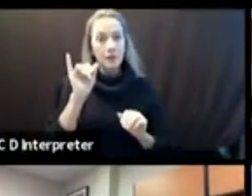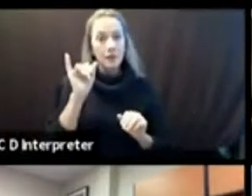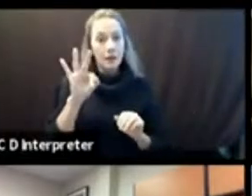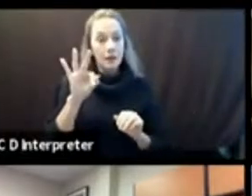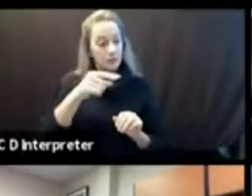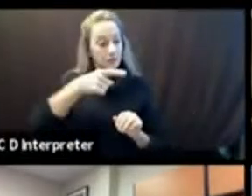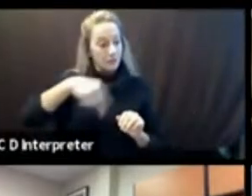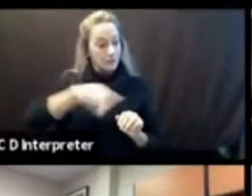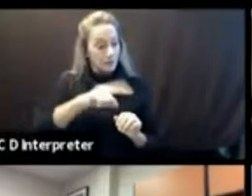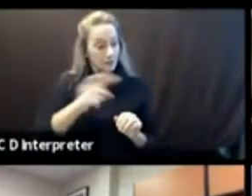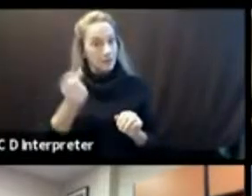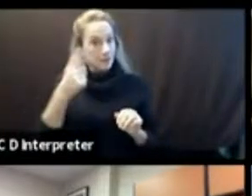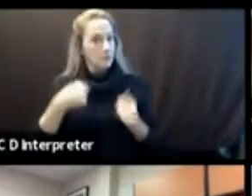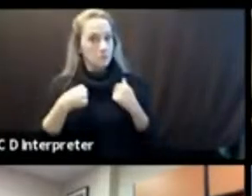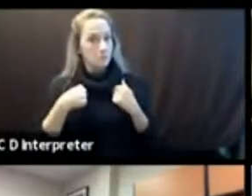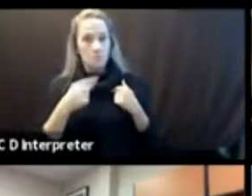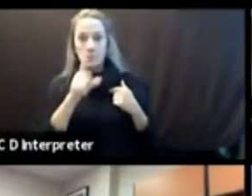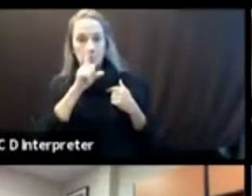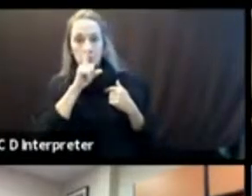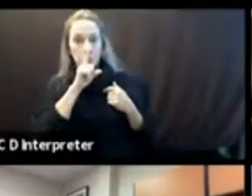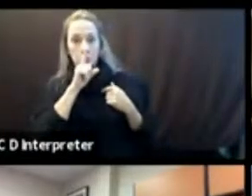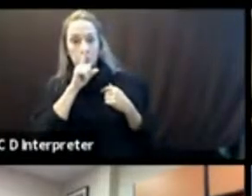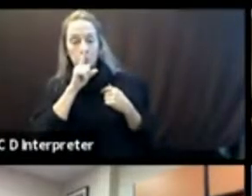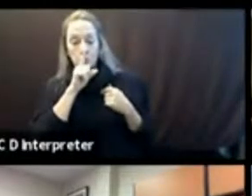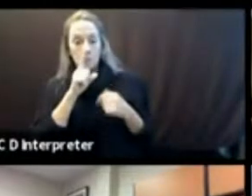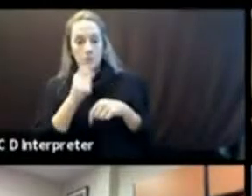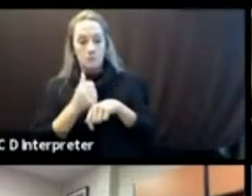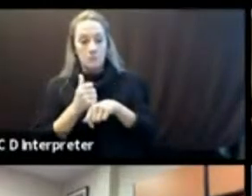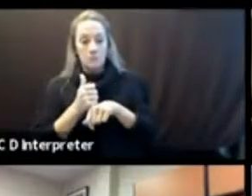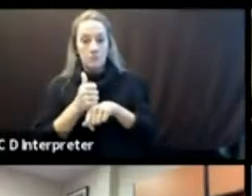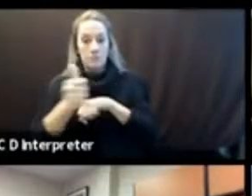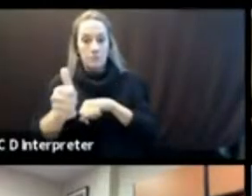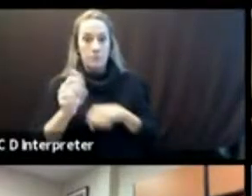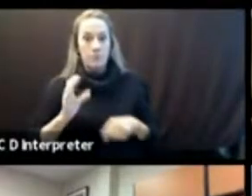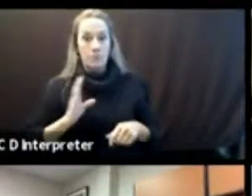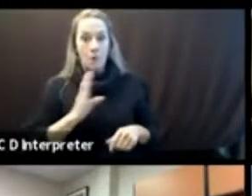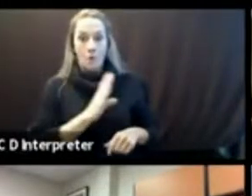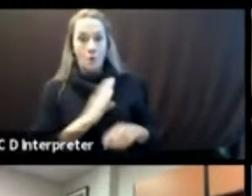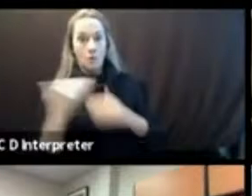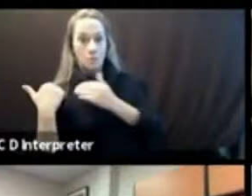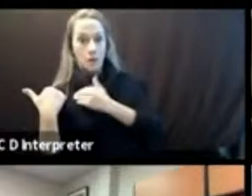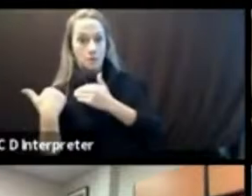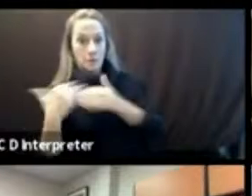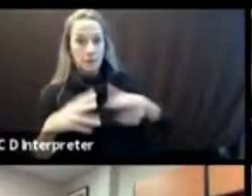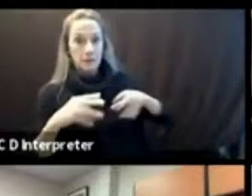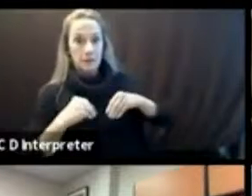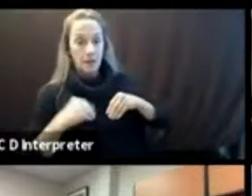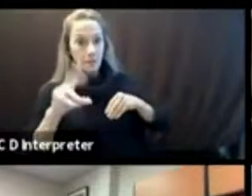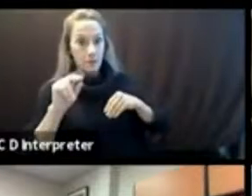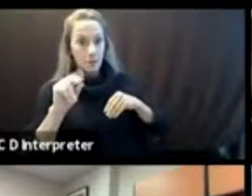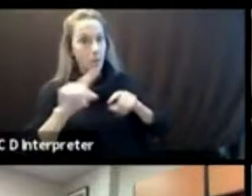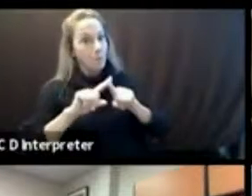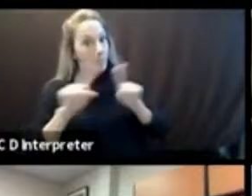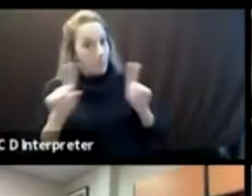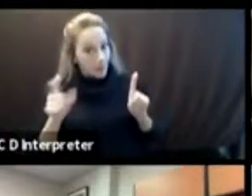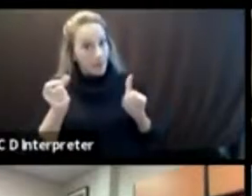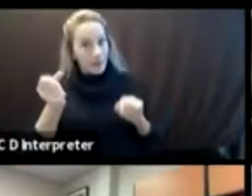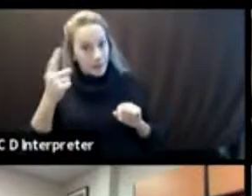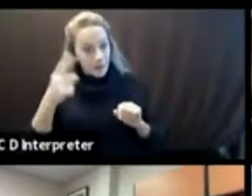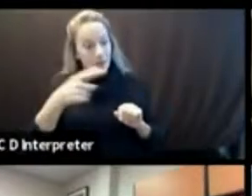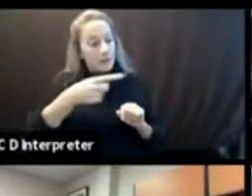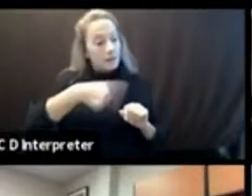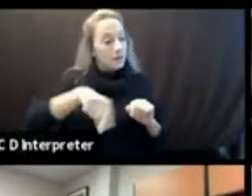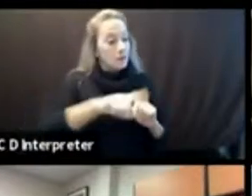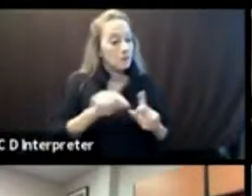and be clear, I'm not in any way implying responsibility to this board, but they are doing it in an